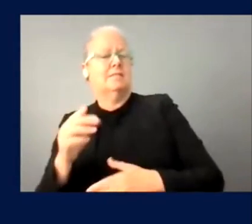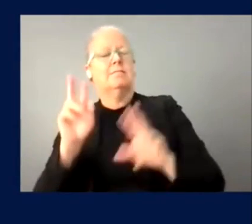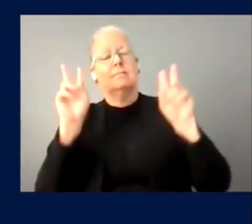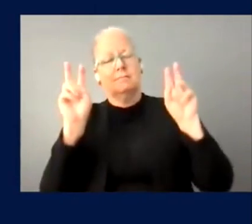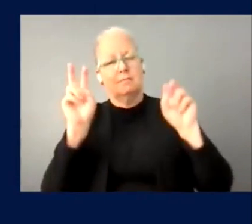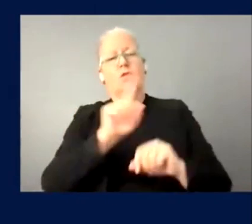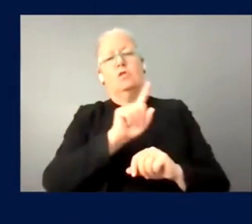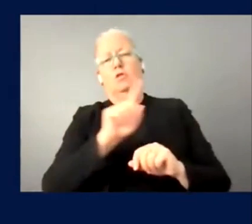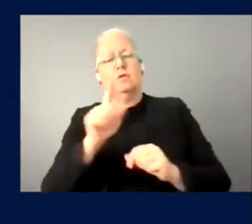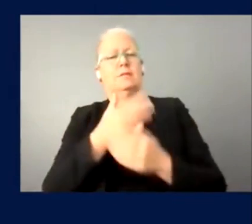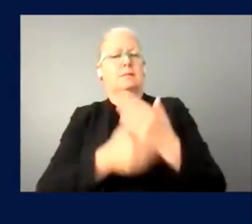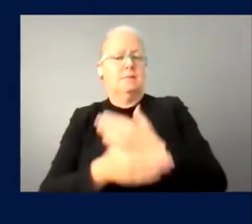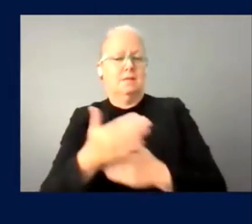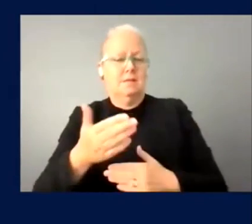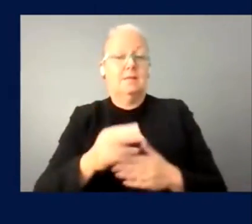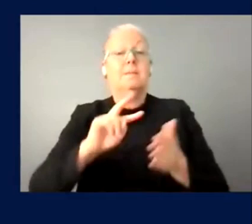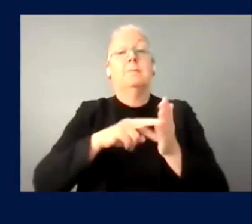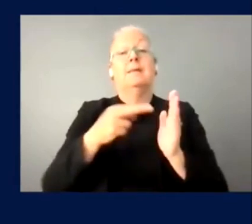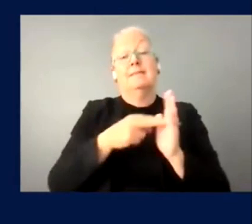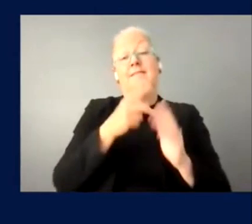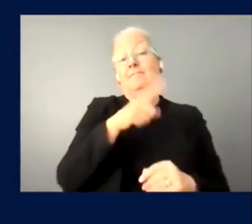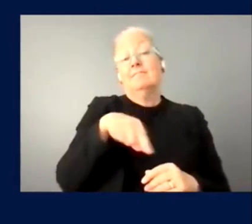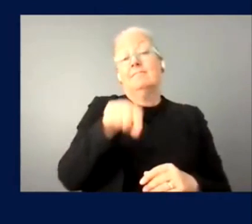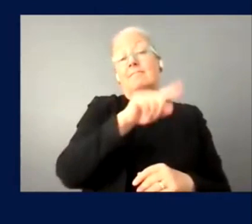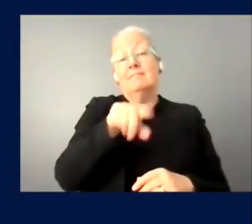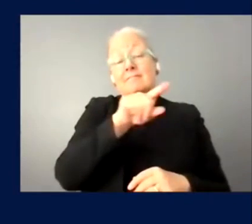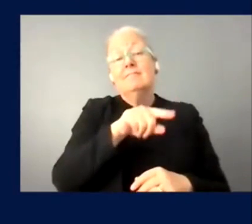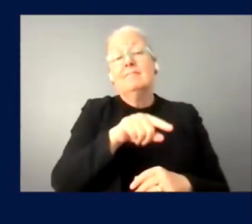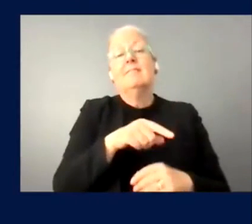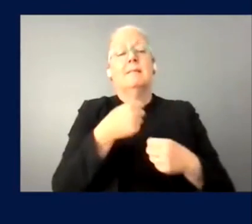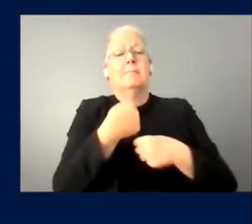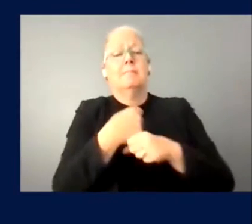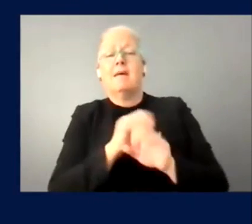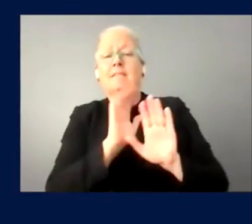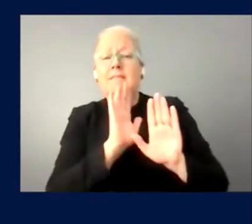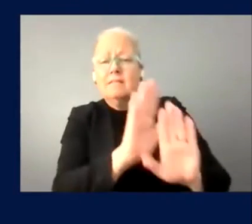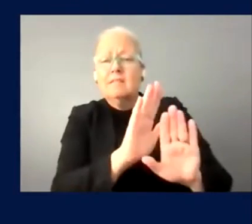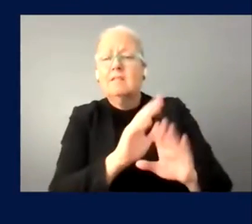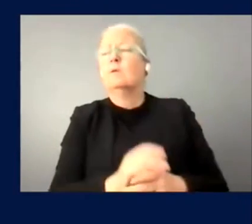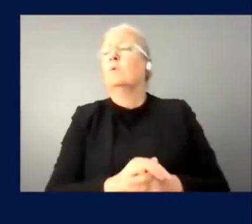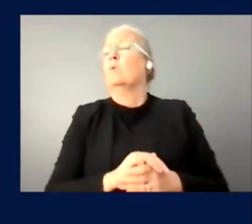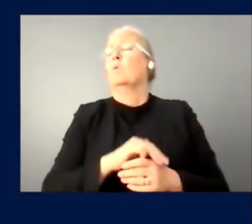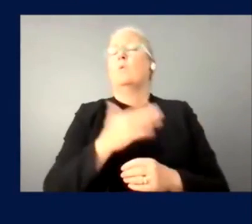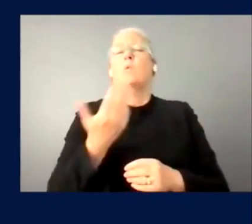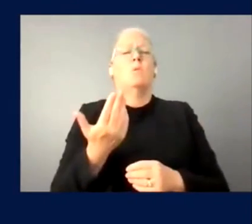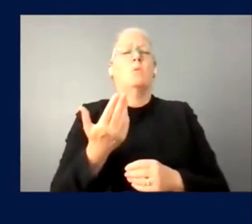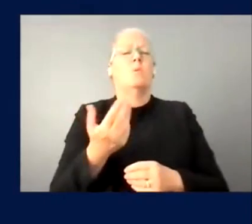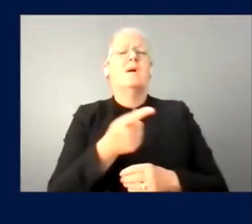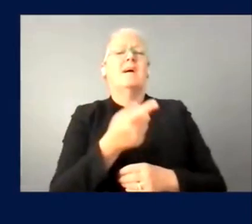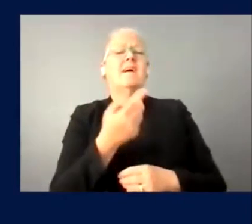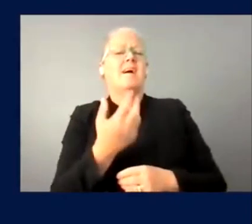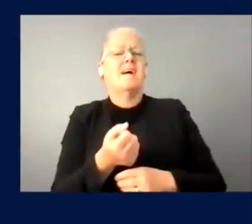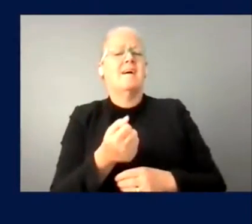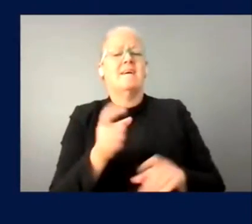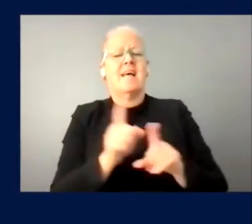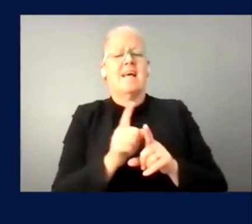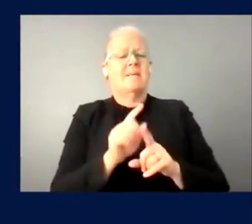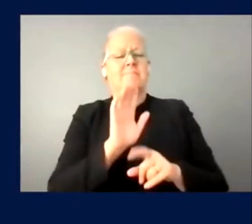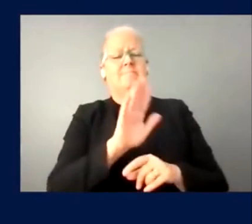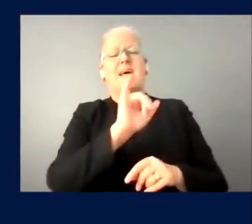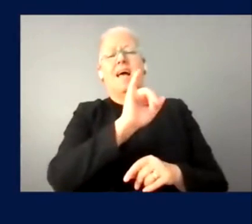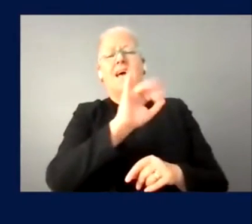clubs usually either produce their own, or they'll use a kind of common identification system like the sunflower